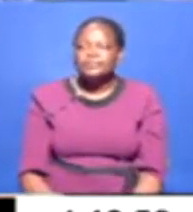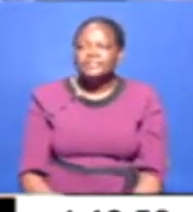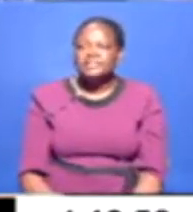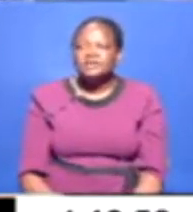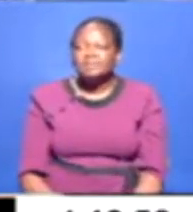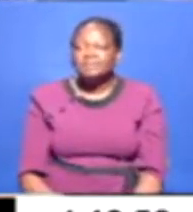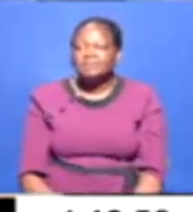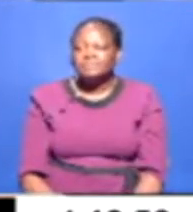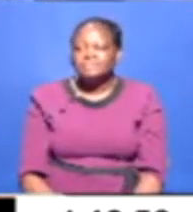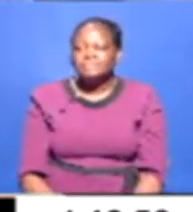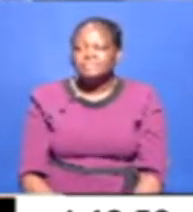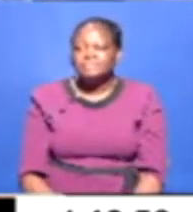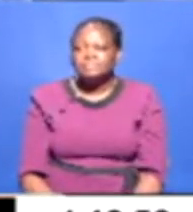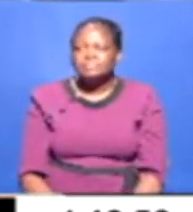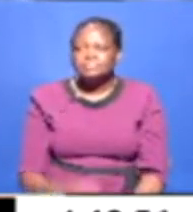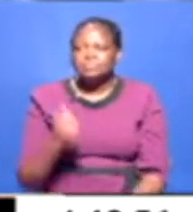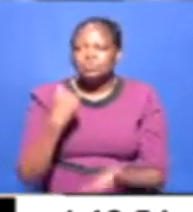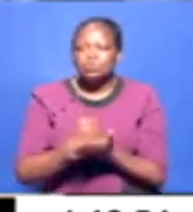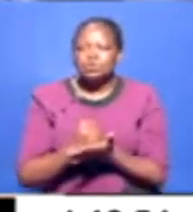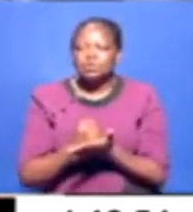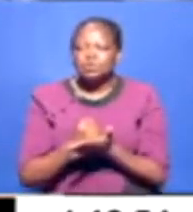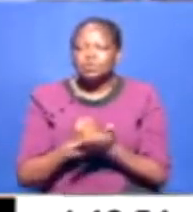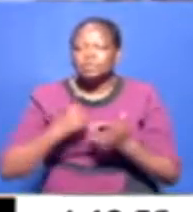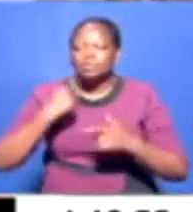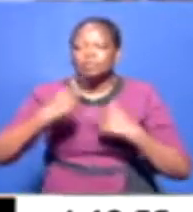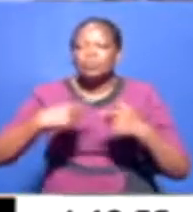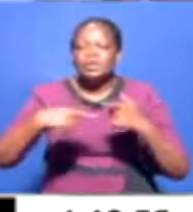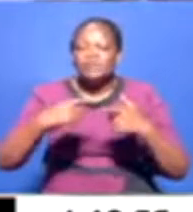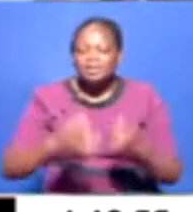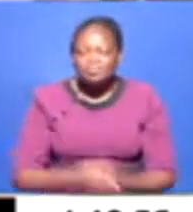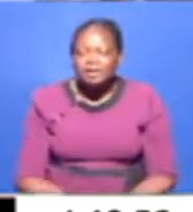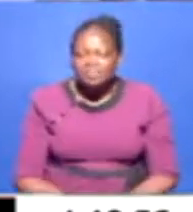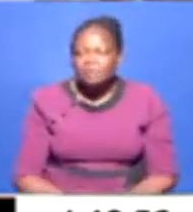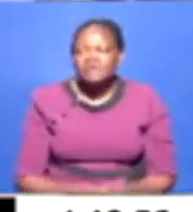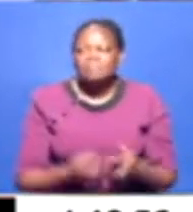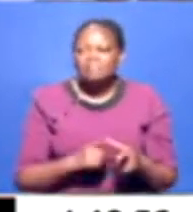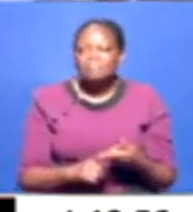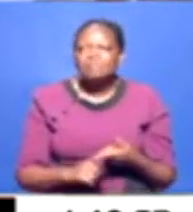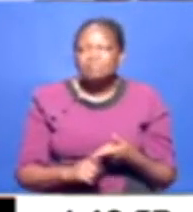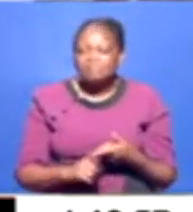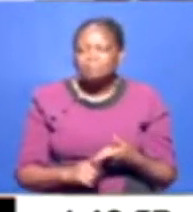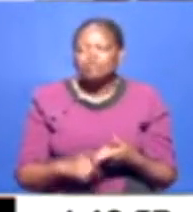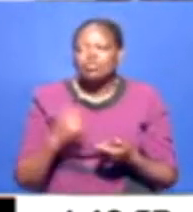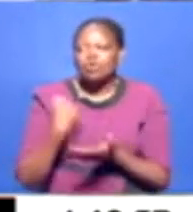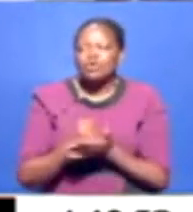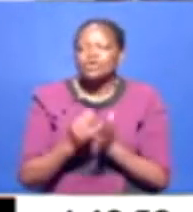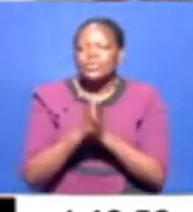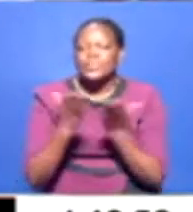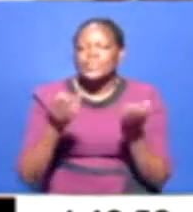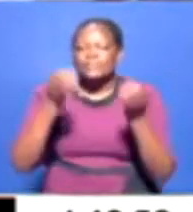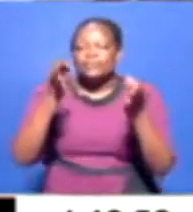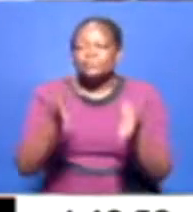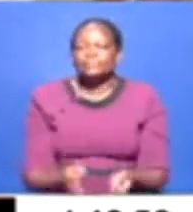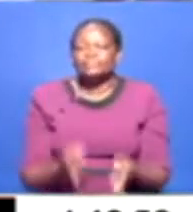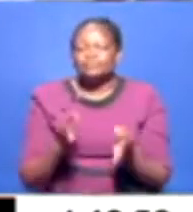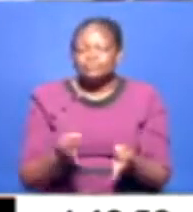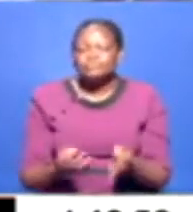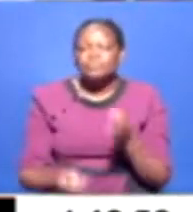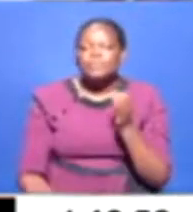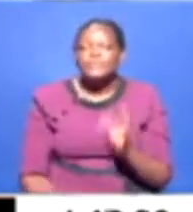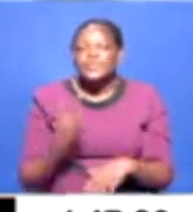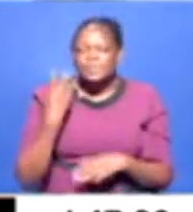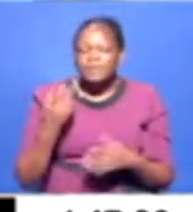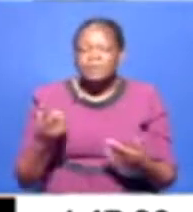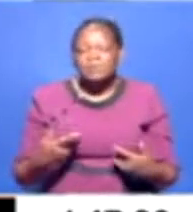The auditing process of national and county government institutions involves auditing the books of accounts to establish if they have been